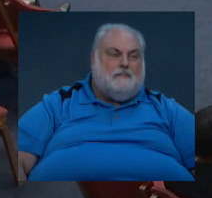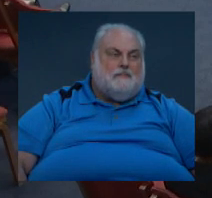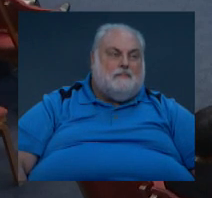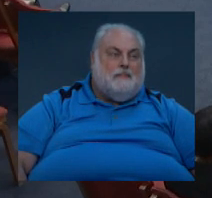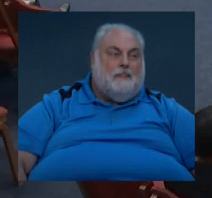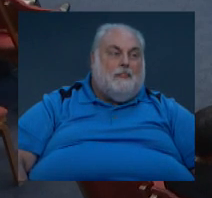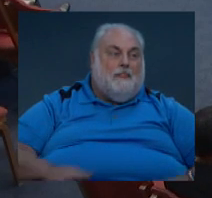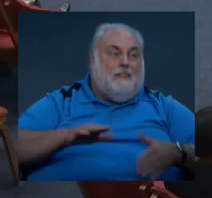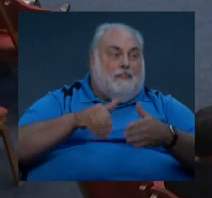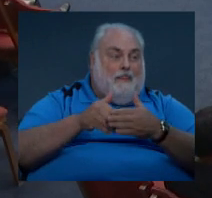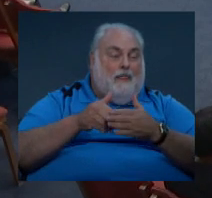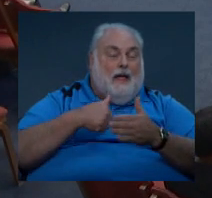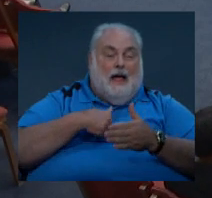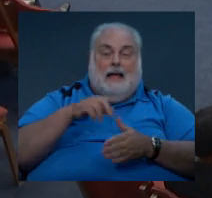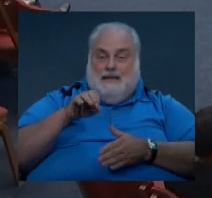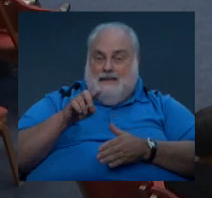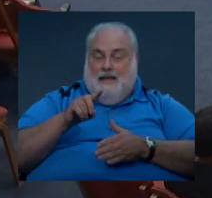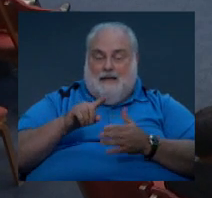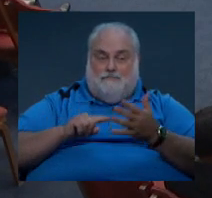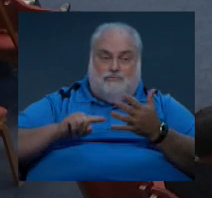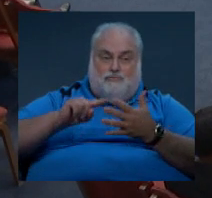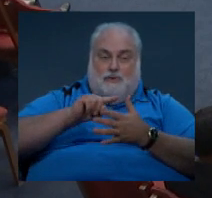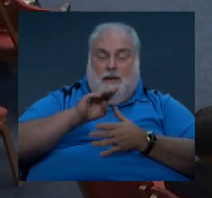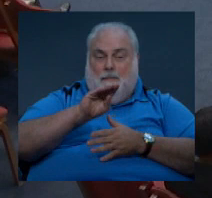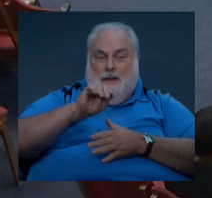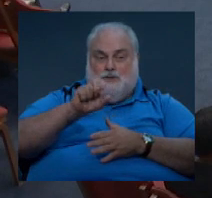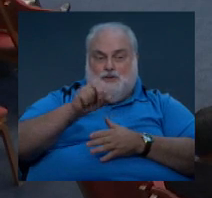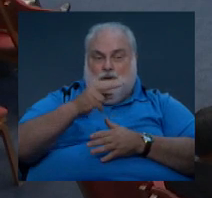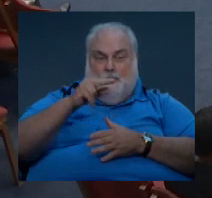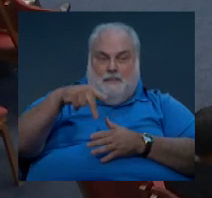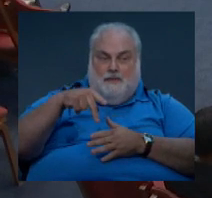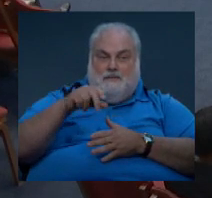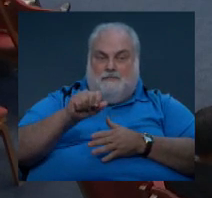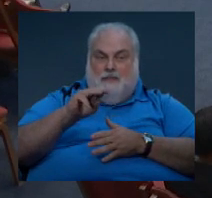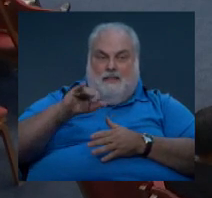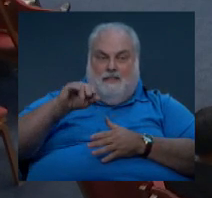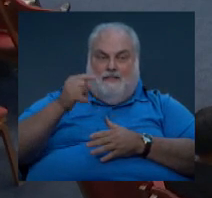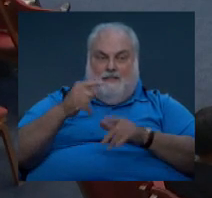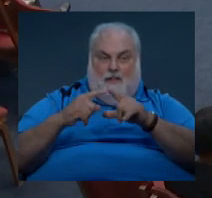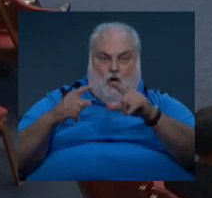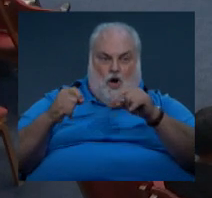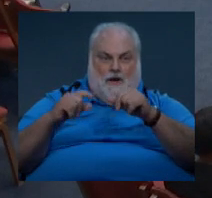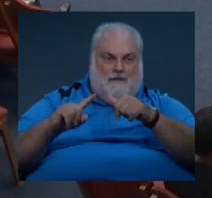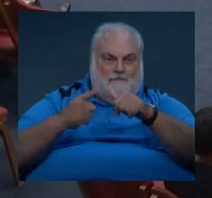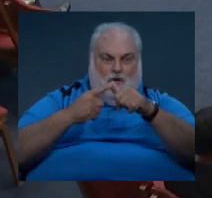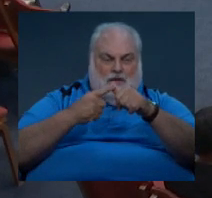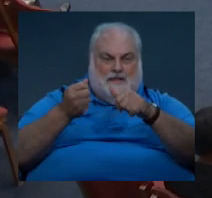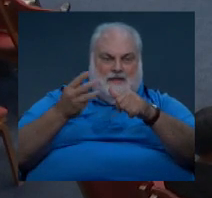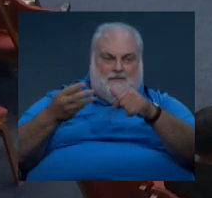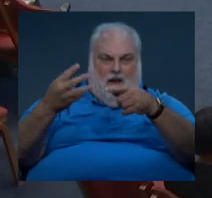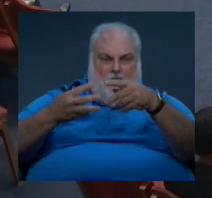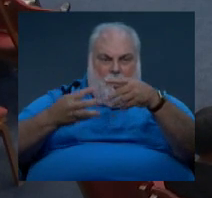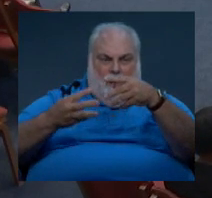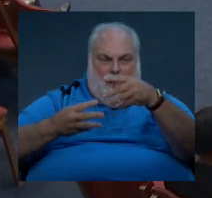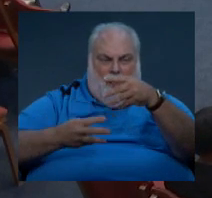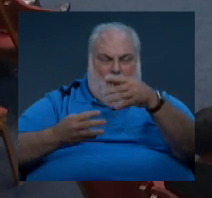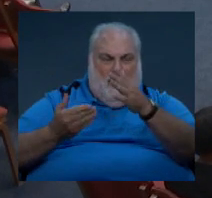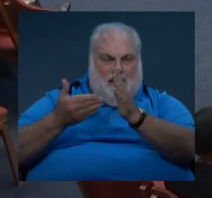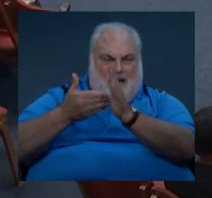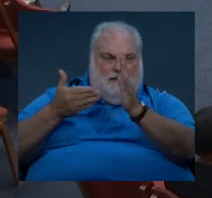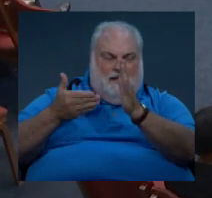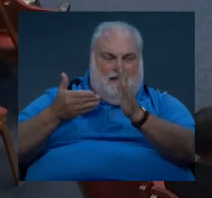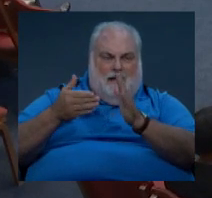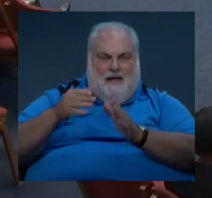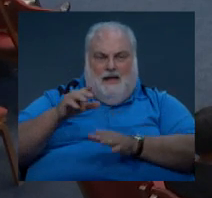For all those, I did go through the order. Bishop Smith's card was first, and then several after we get to the against, and